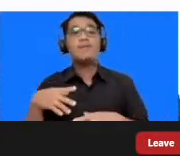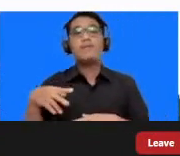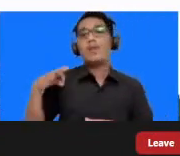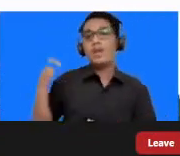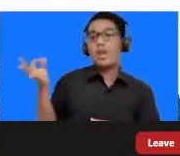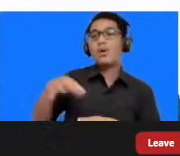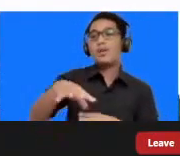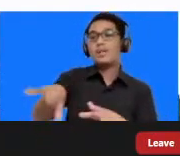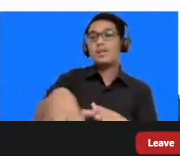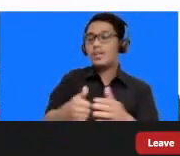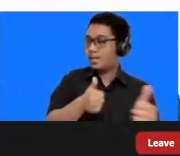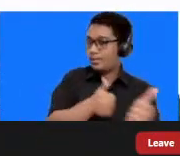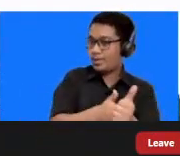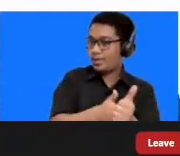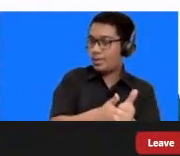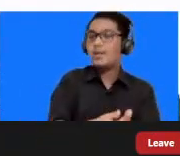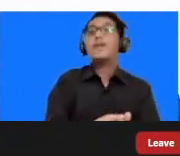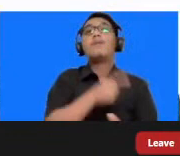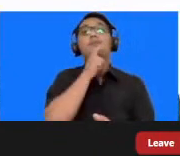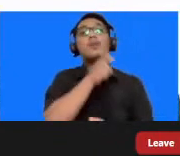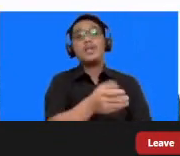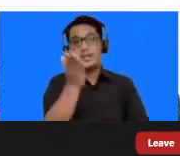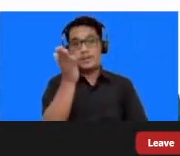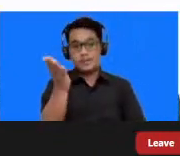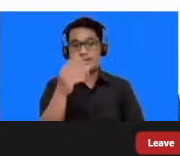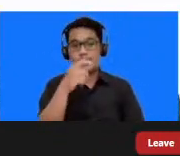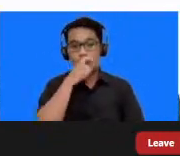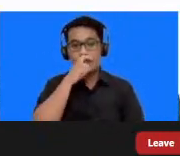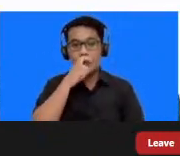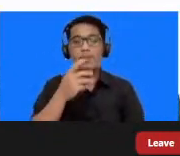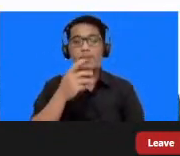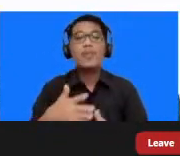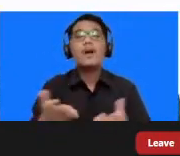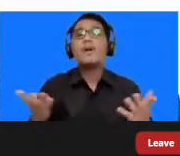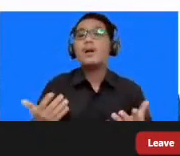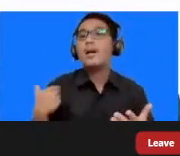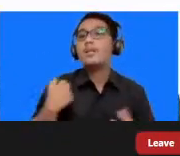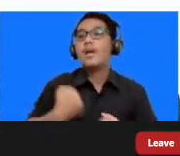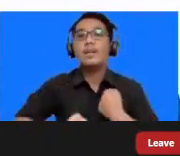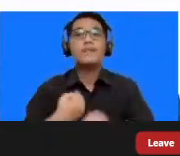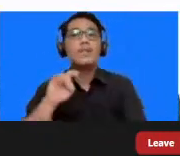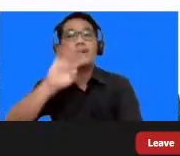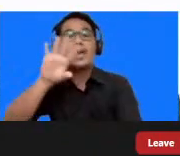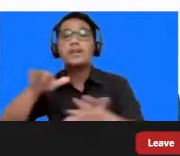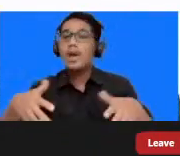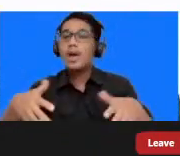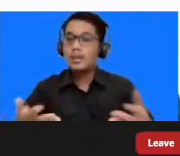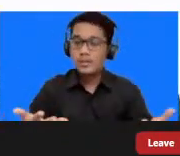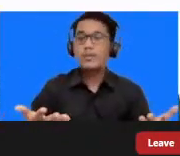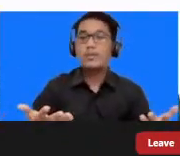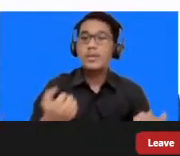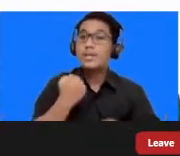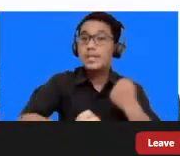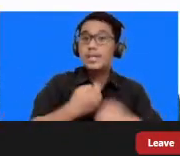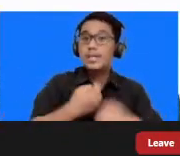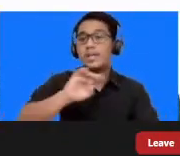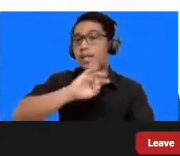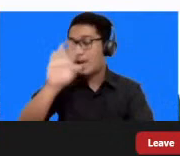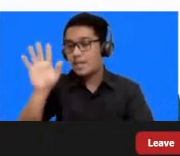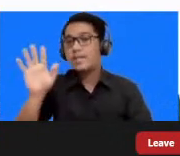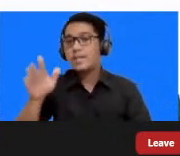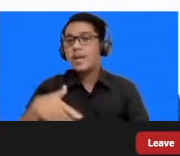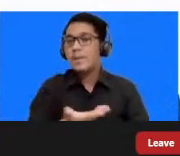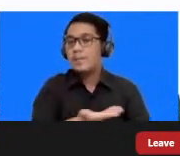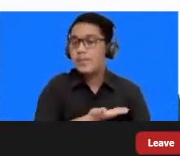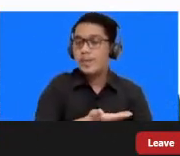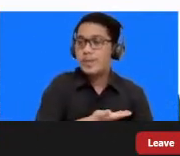Mr. Ahmadul, is: are there any activities or initiatives that Bangladesh would be interested to learn from Indonesia? Over to